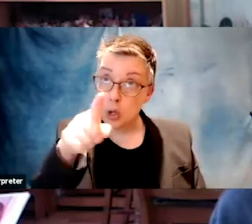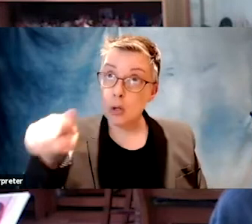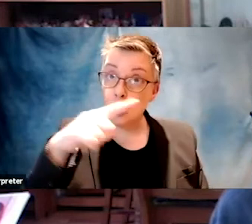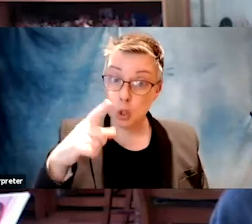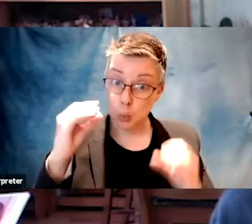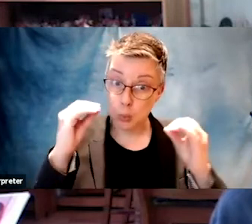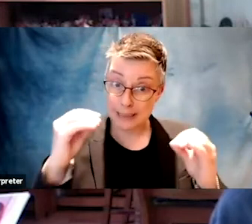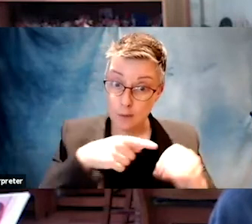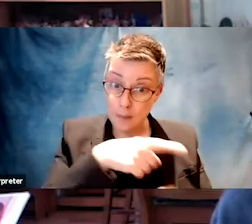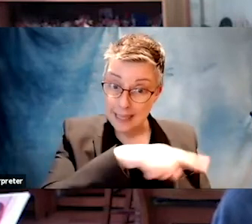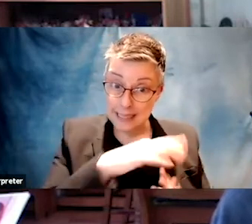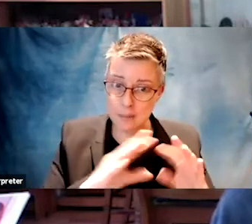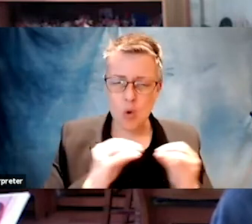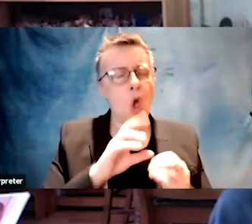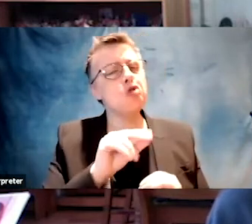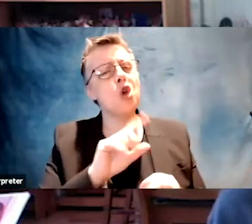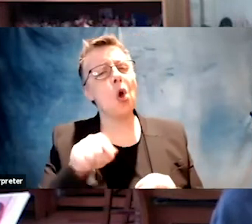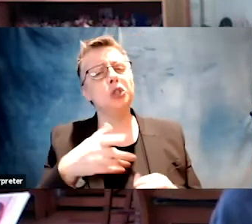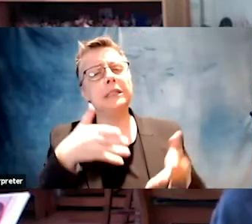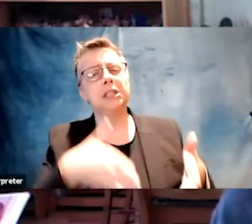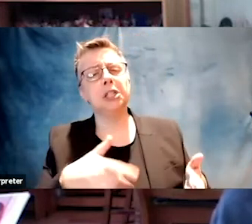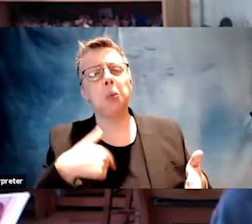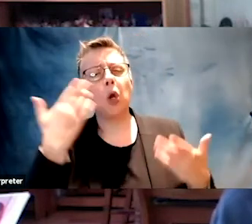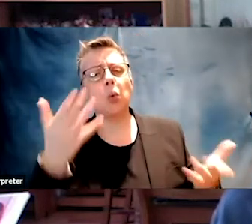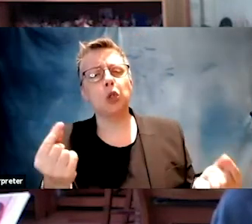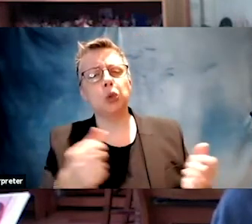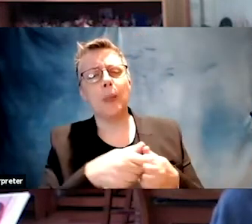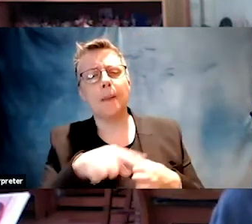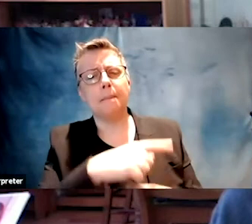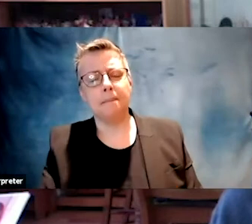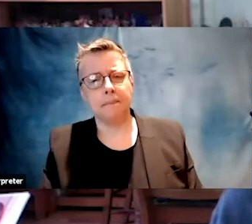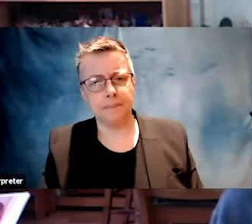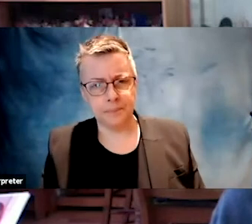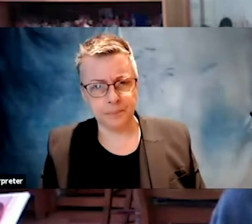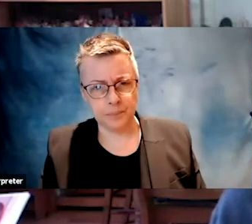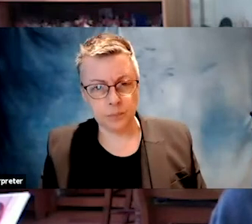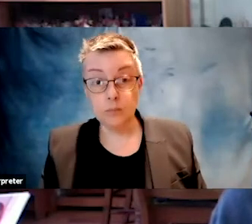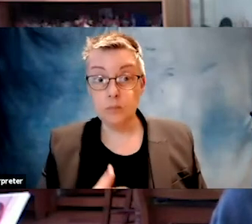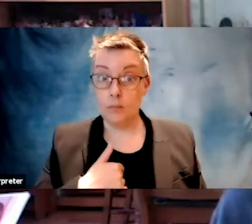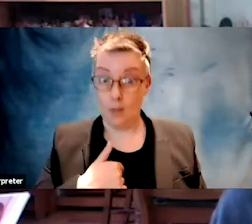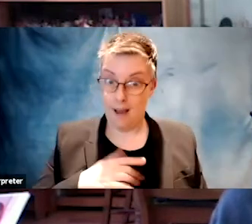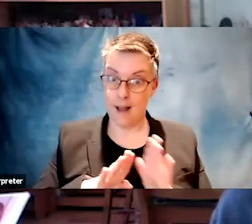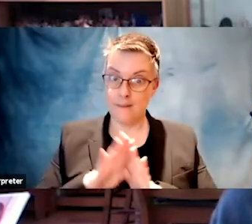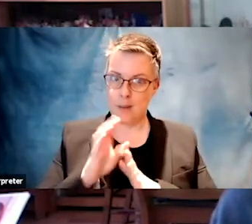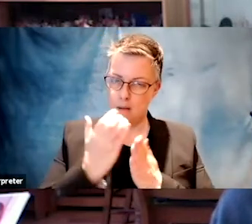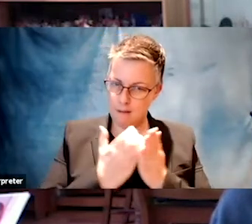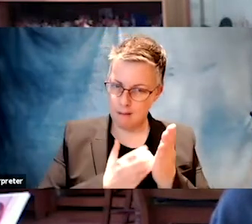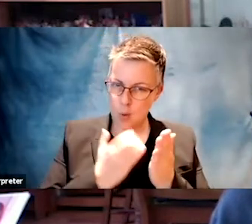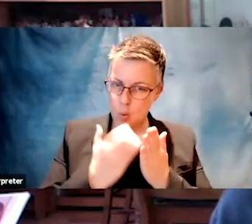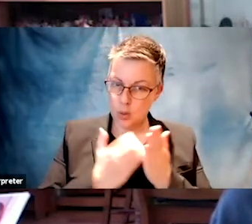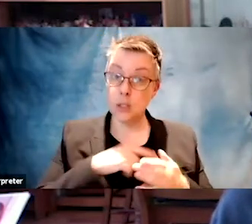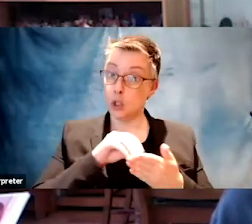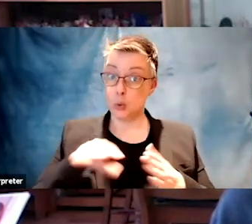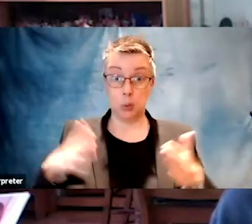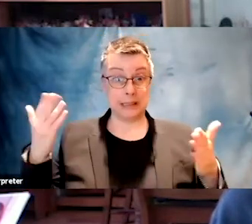from these anymore? I said, no, they're just kind of here. We don't really know what to do with them. so I developed a course where my students come